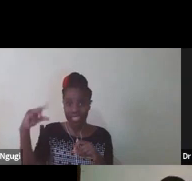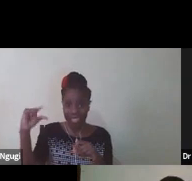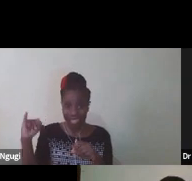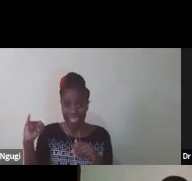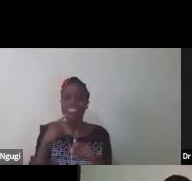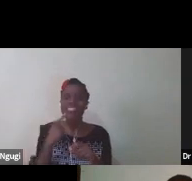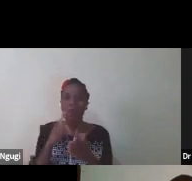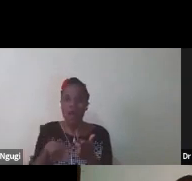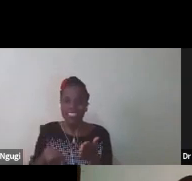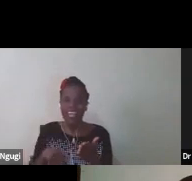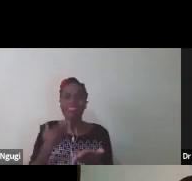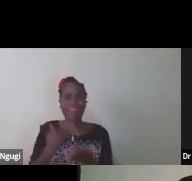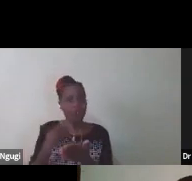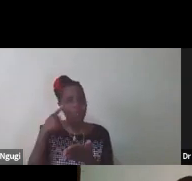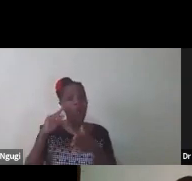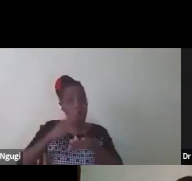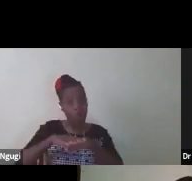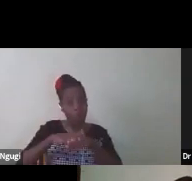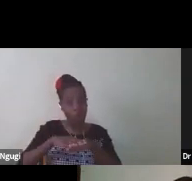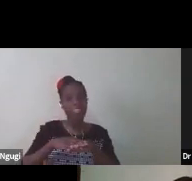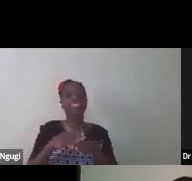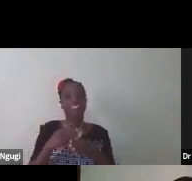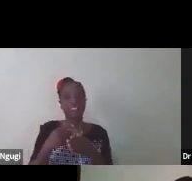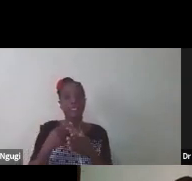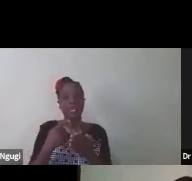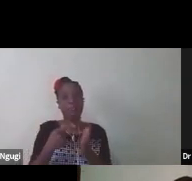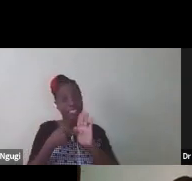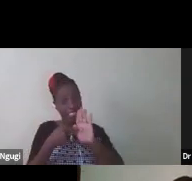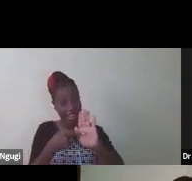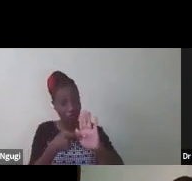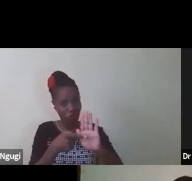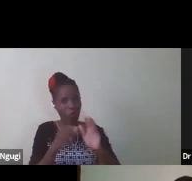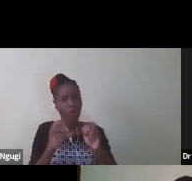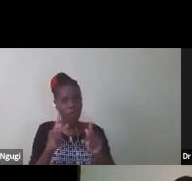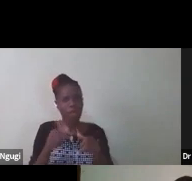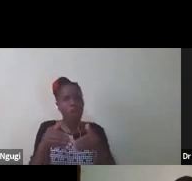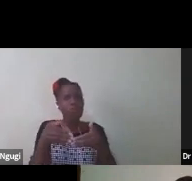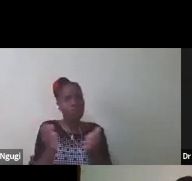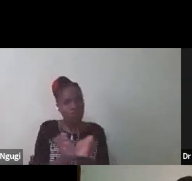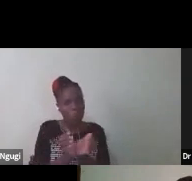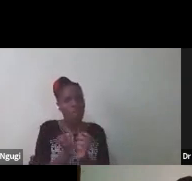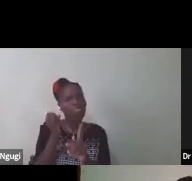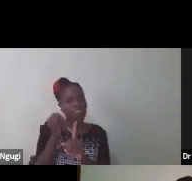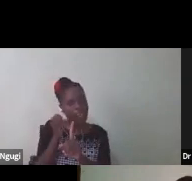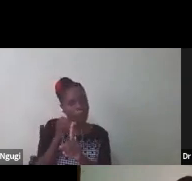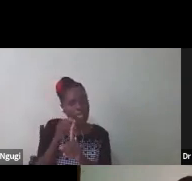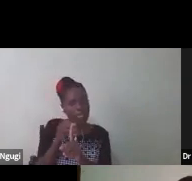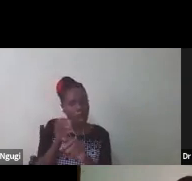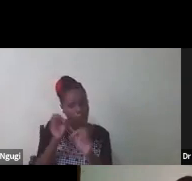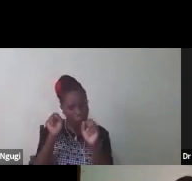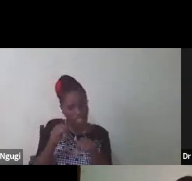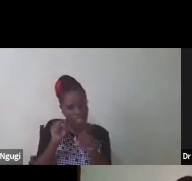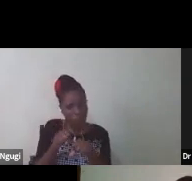presentation. Kindly explain how group therapy can be utilized in confirmed COVID-19 patients. That's in